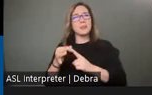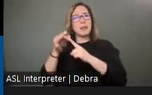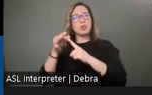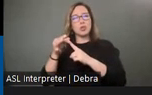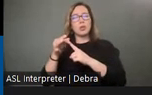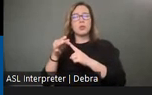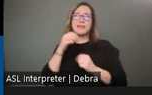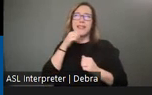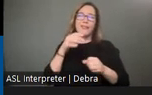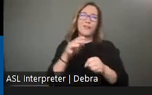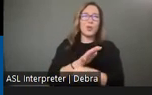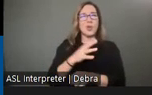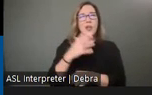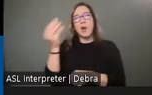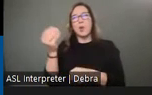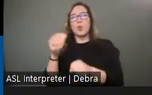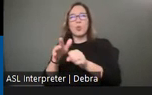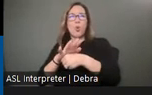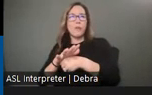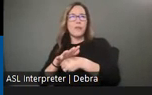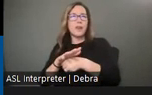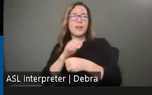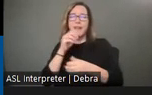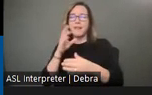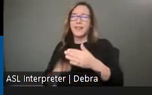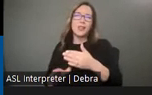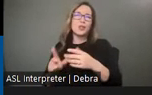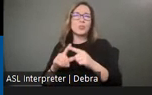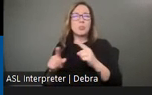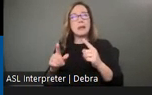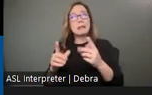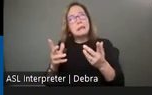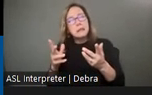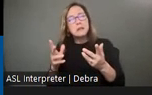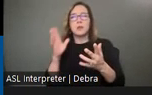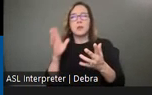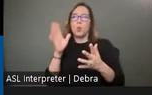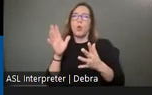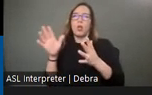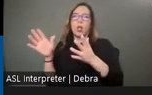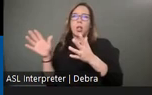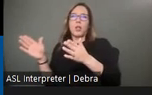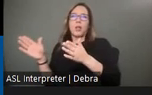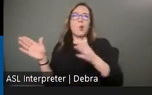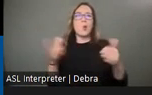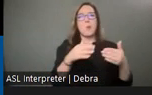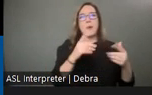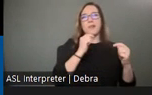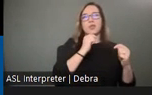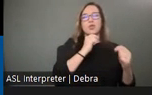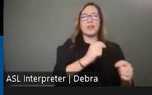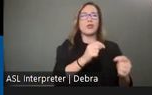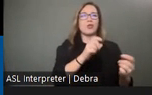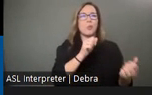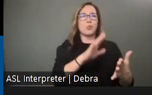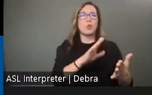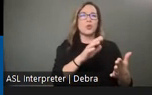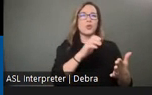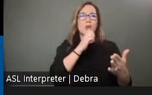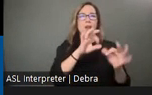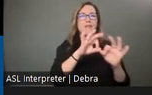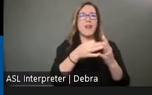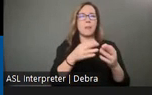We haven't put that back in place, but at some point in the future, we will go back to that more traditional approach for non-congregate sheltering. And there'll be